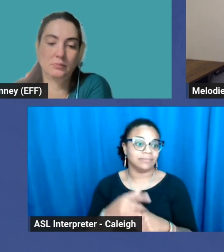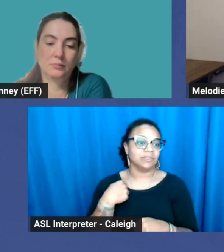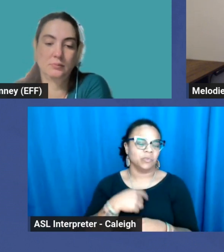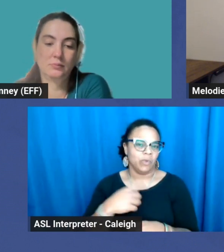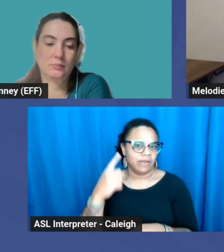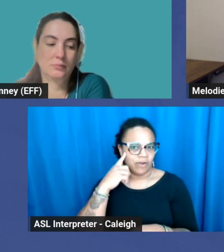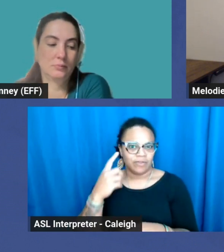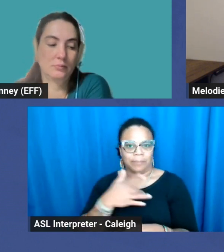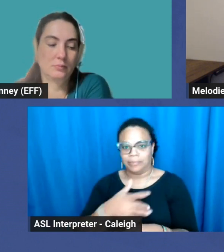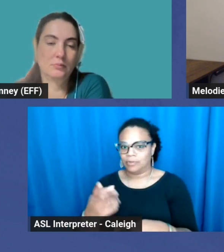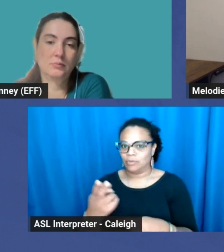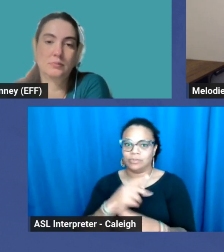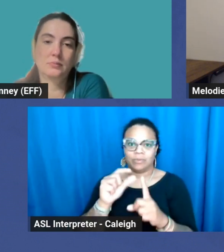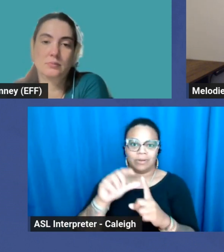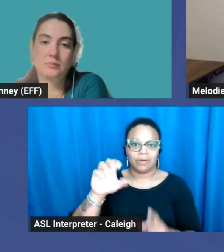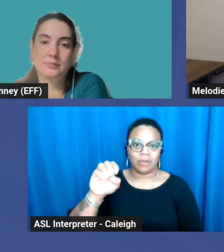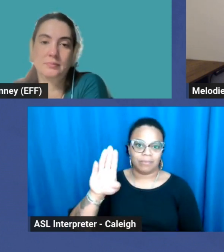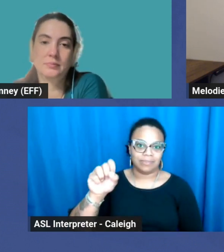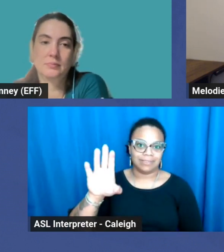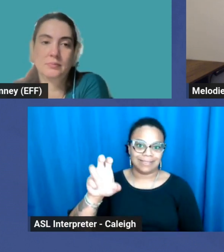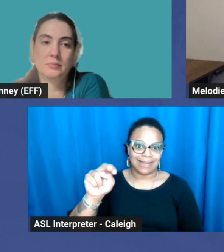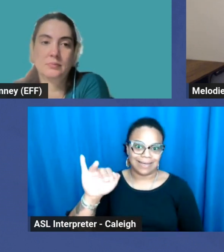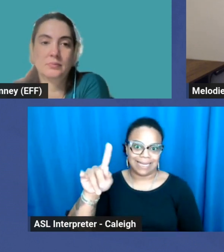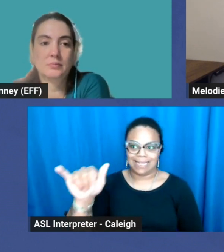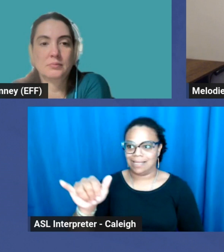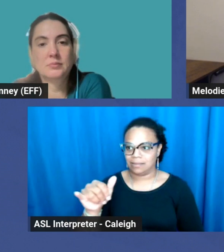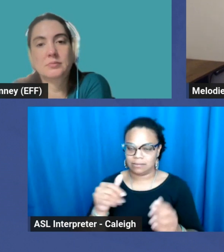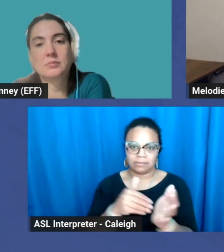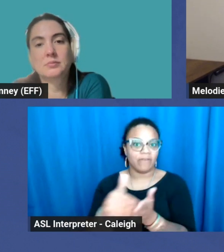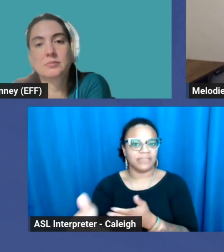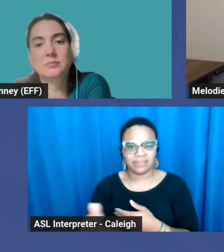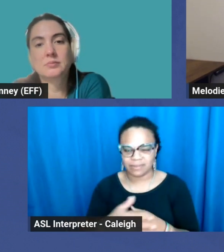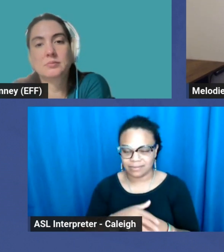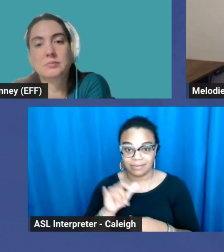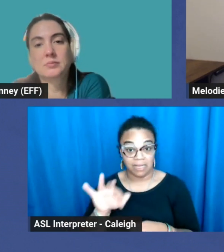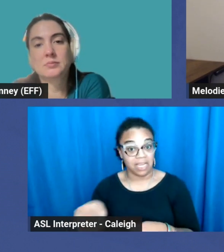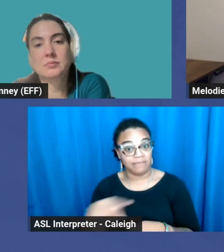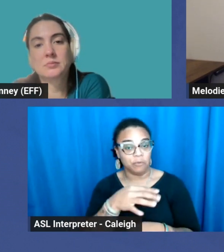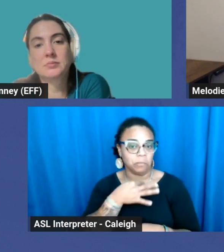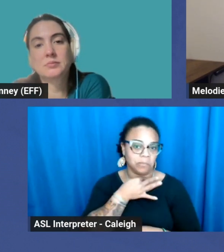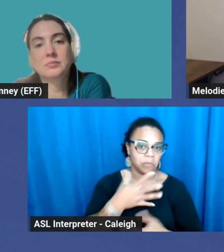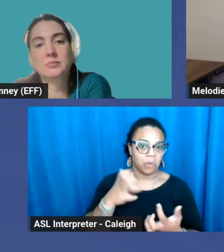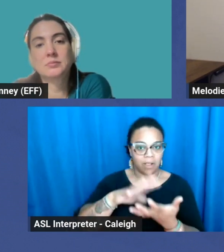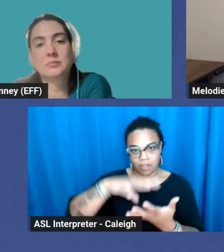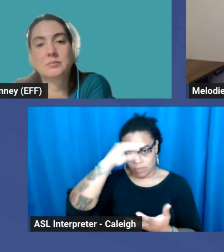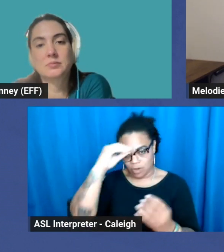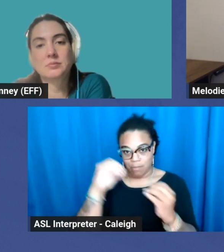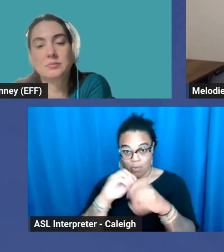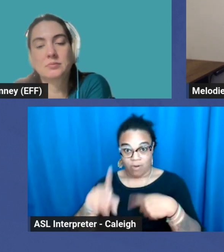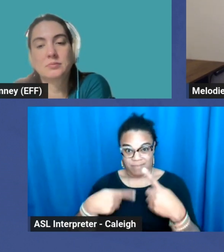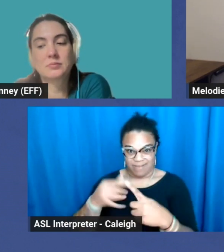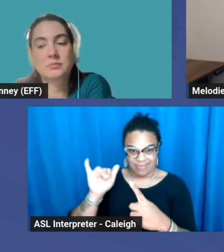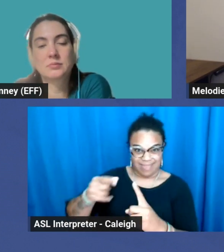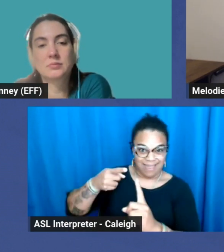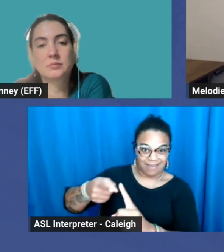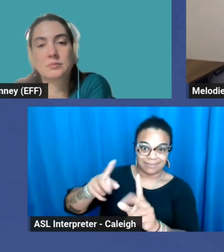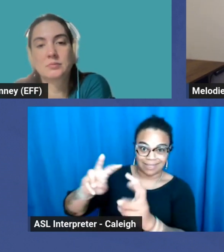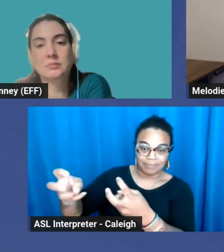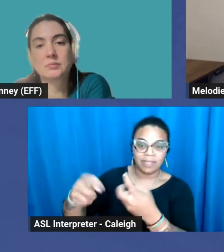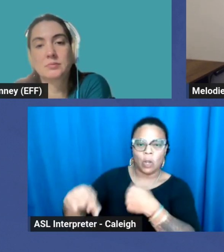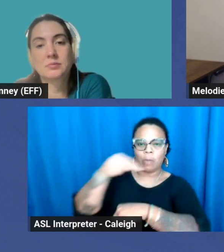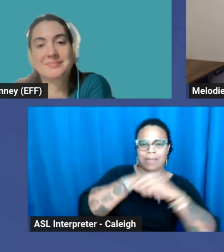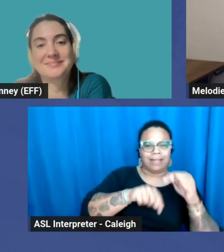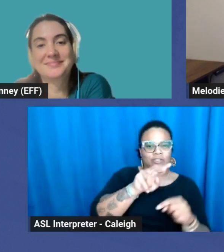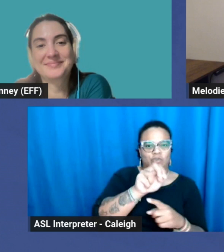thrown around a whole lot. And for folks who are interested in learning more about that, if you go back to our November program, it's